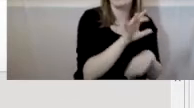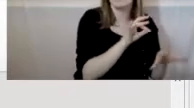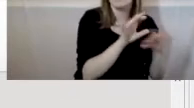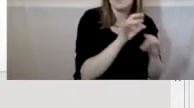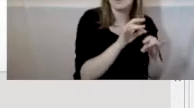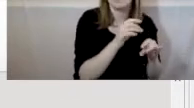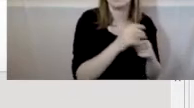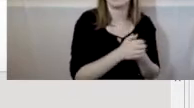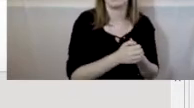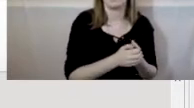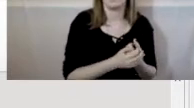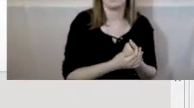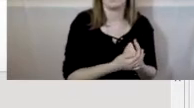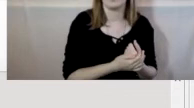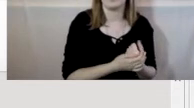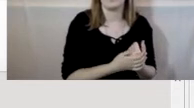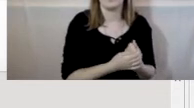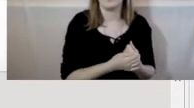have to choose